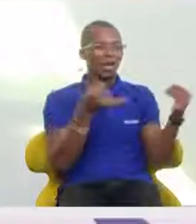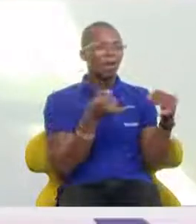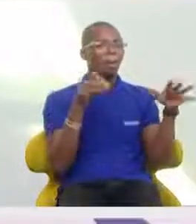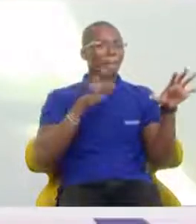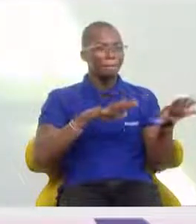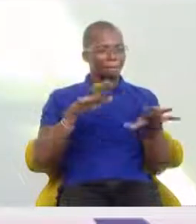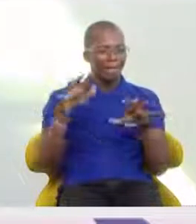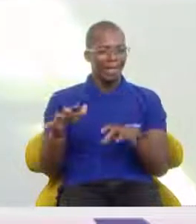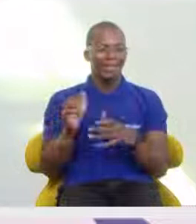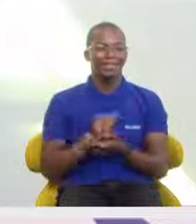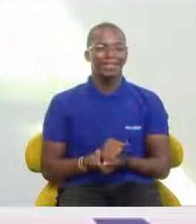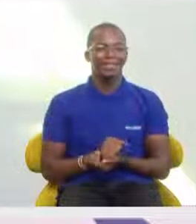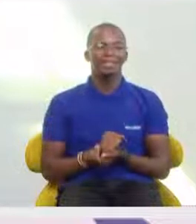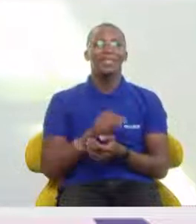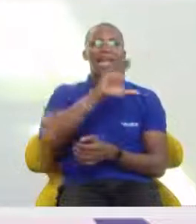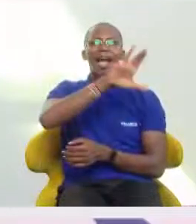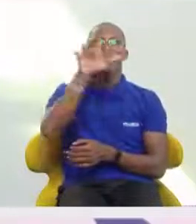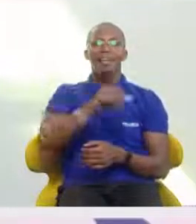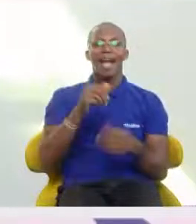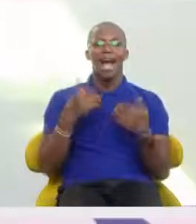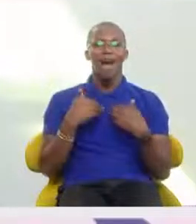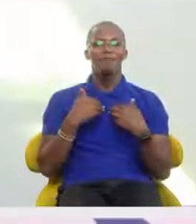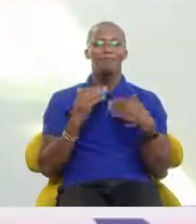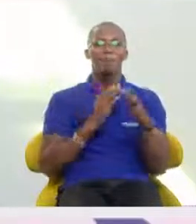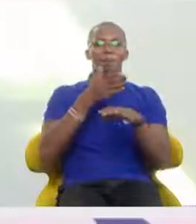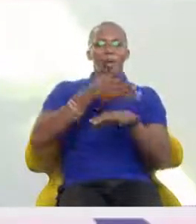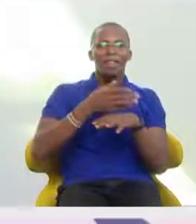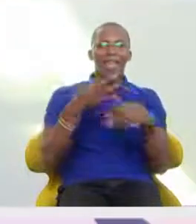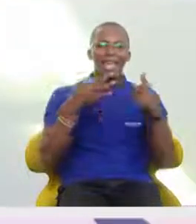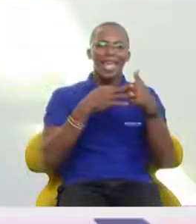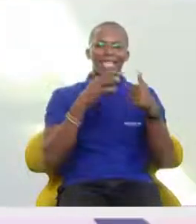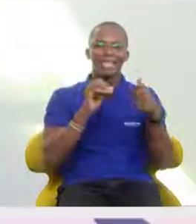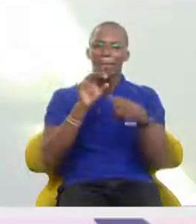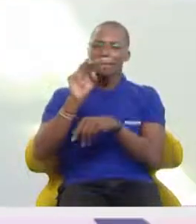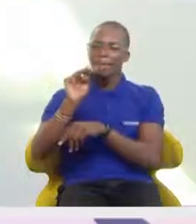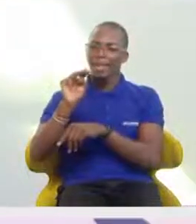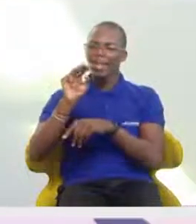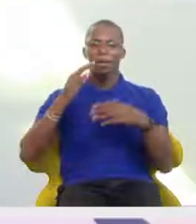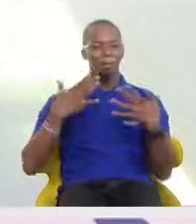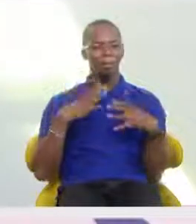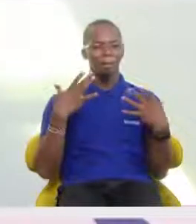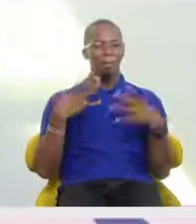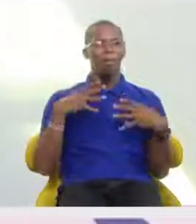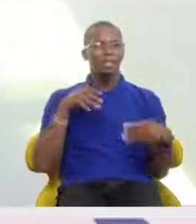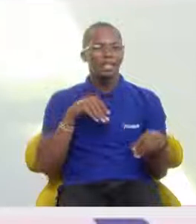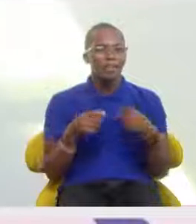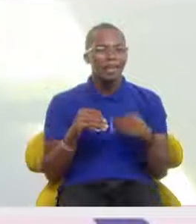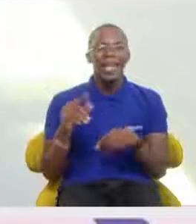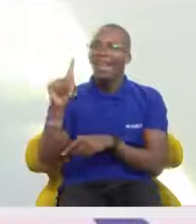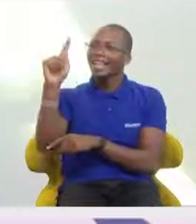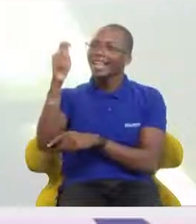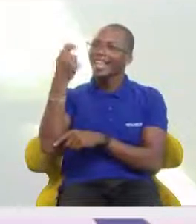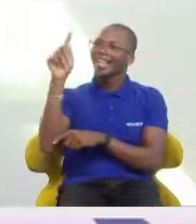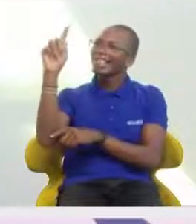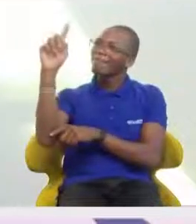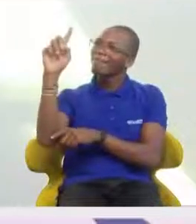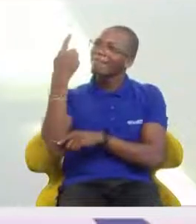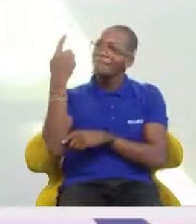process. To all the local organizations, both public and private sector, please